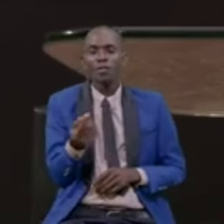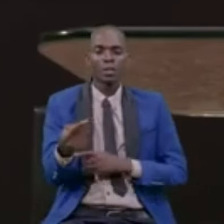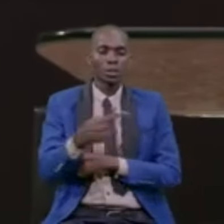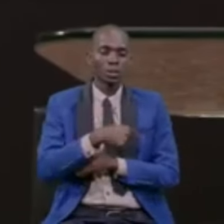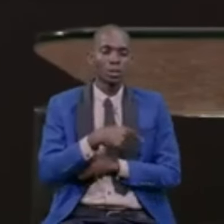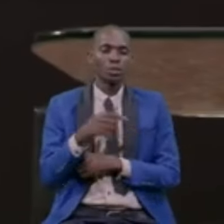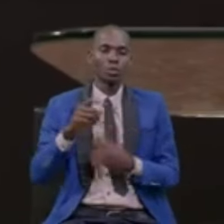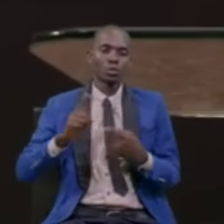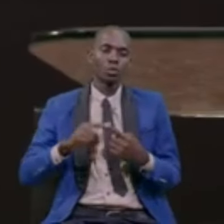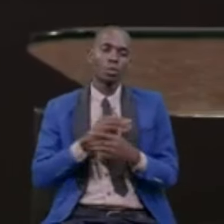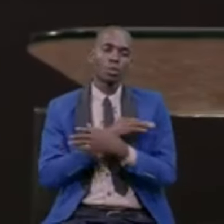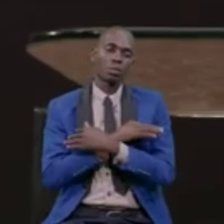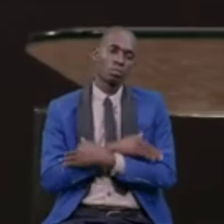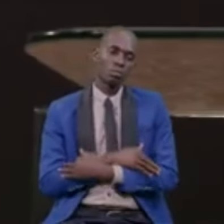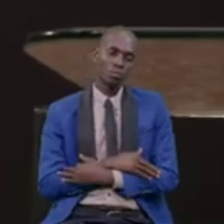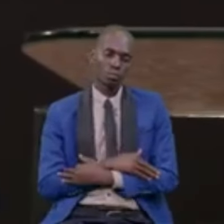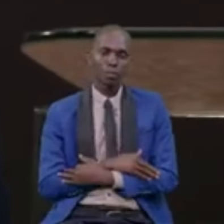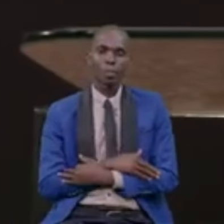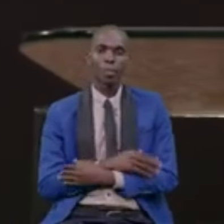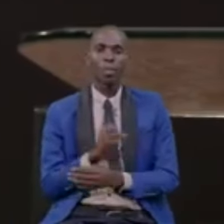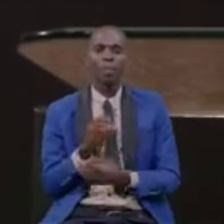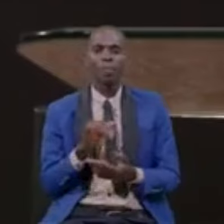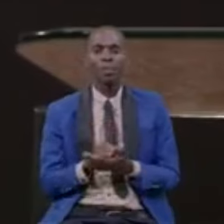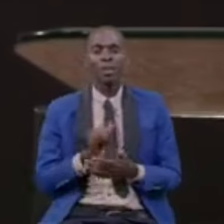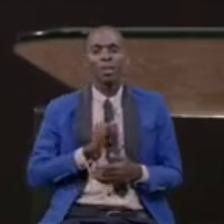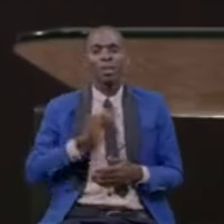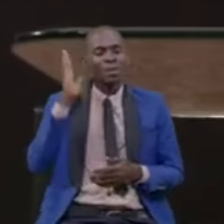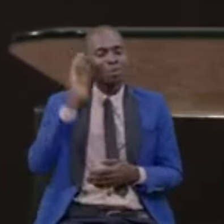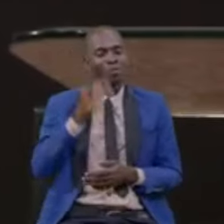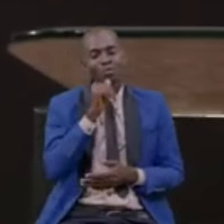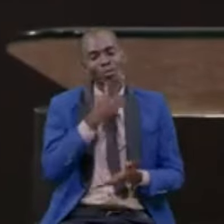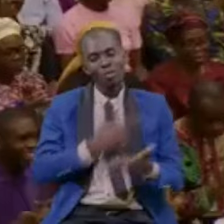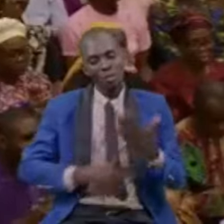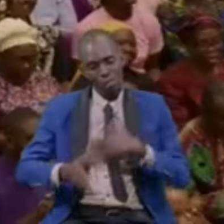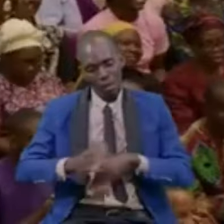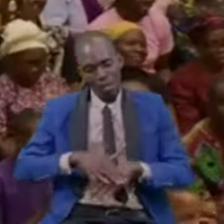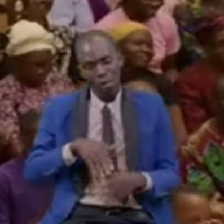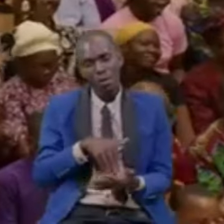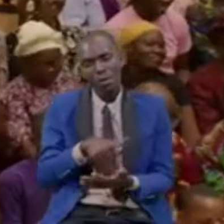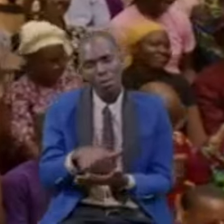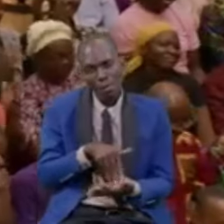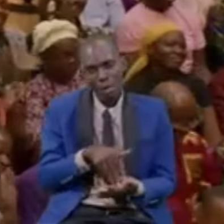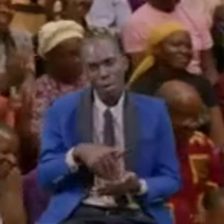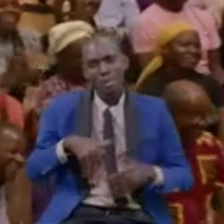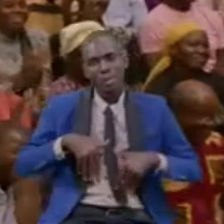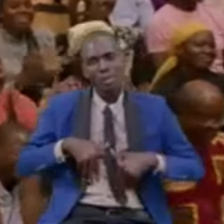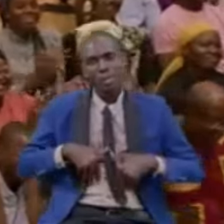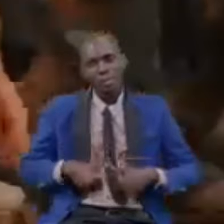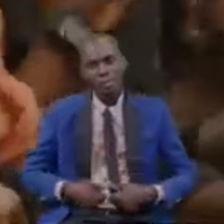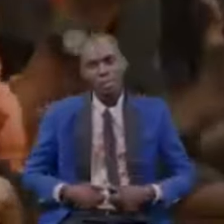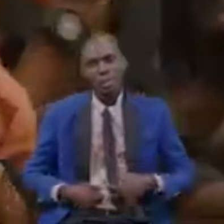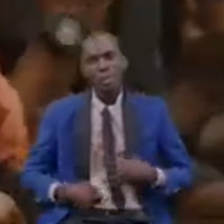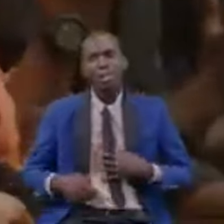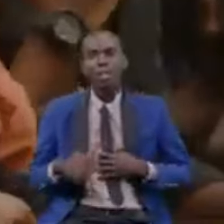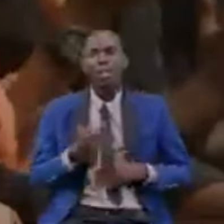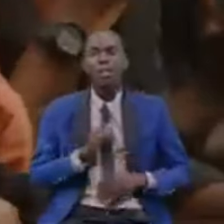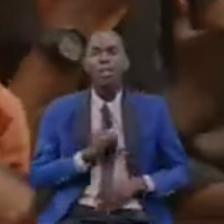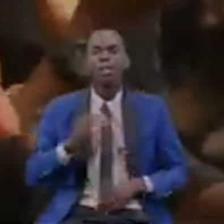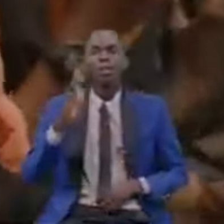rest so that I would not come back weary, tired, and I could